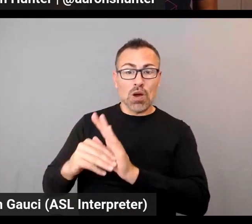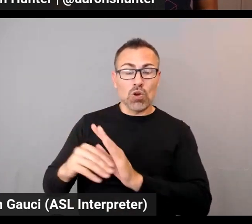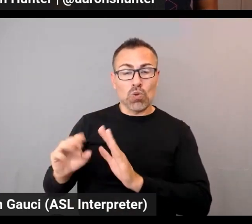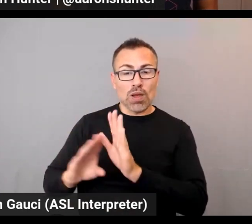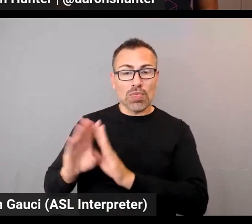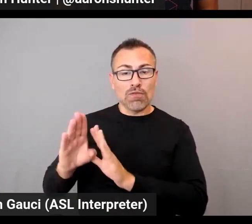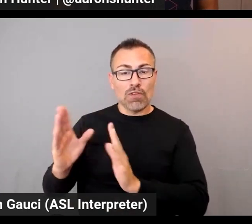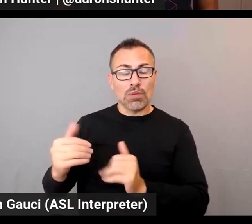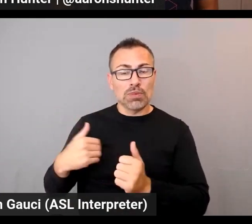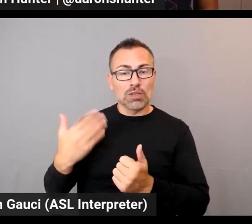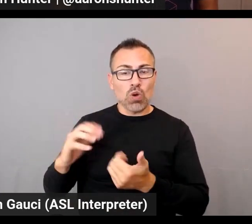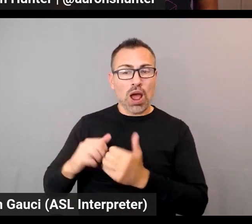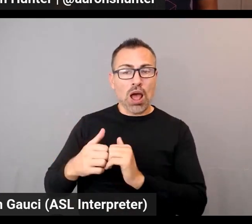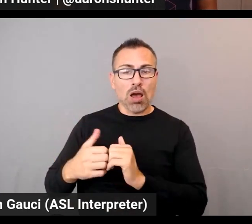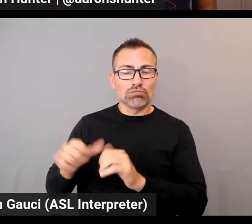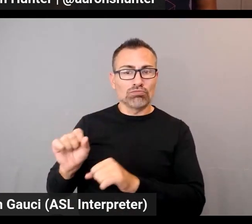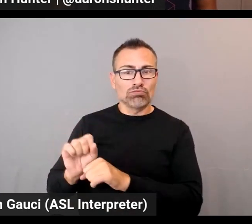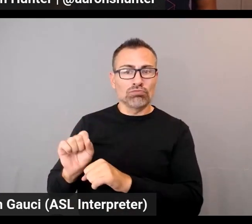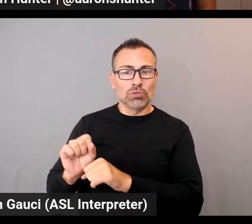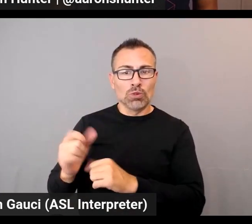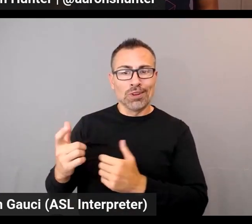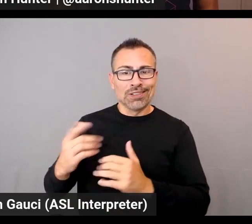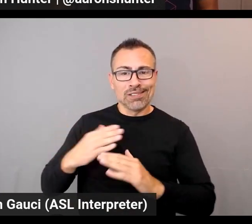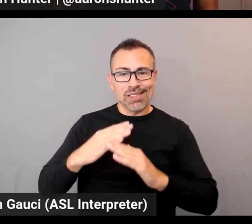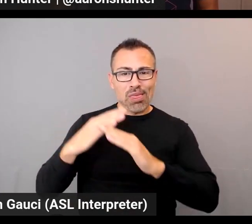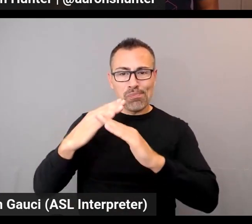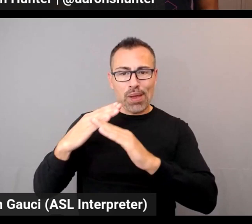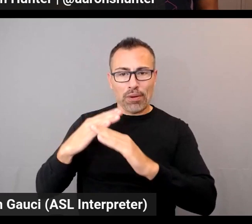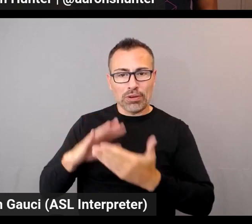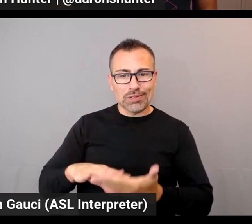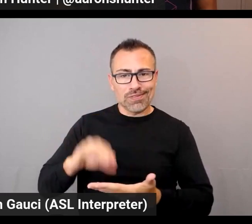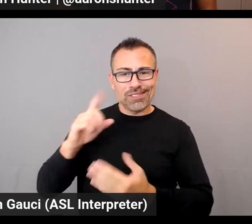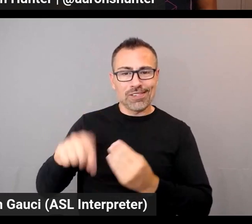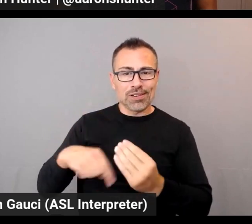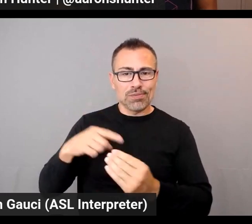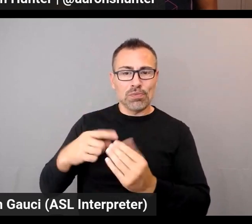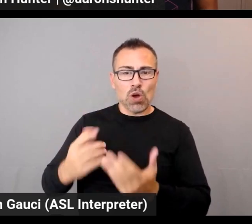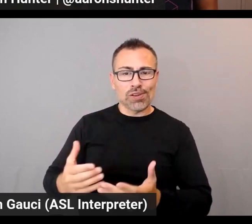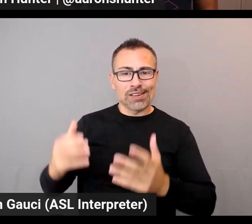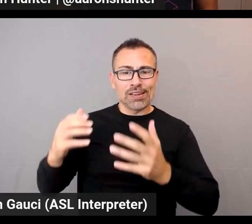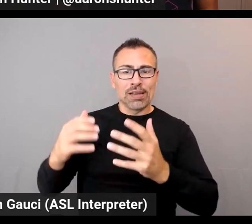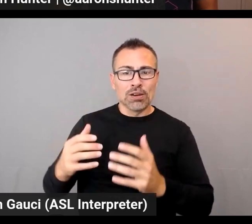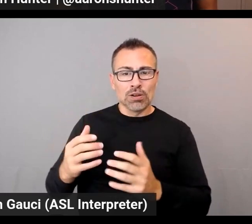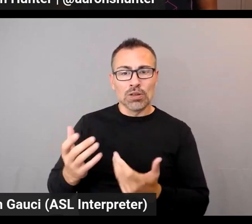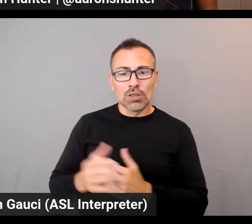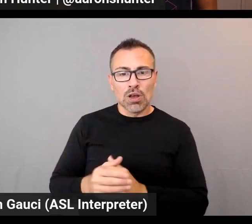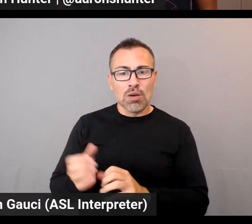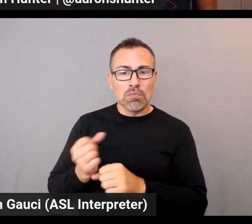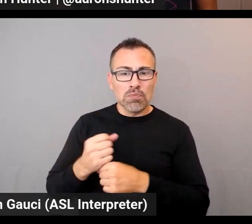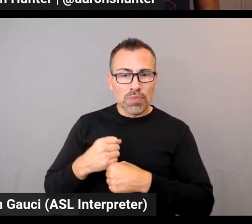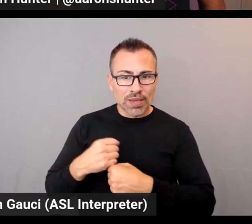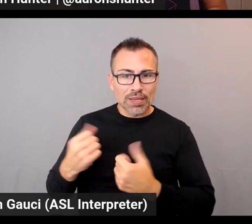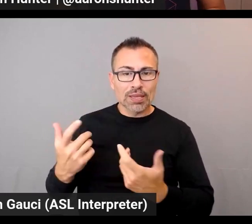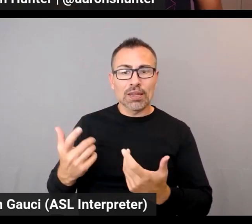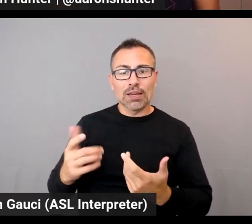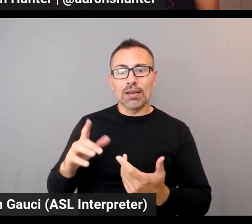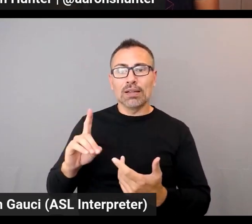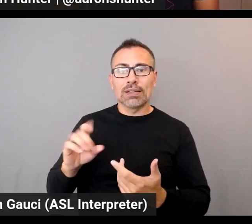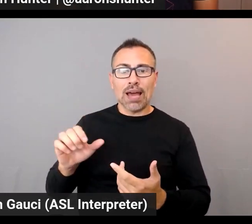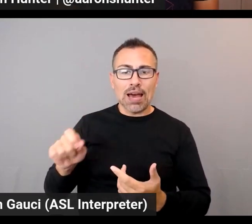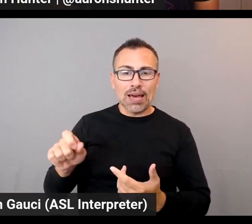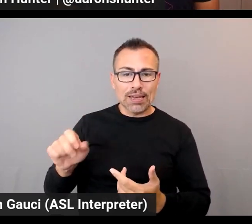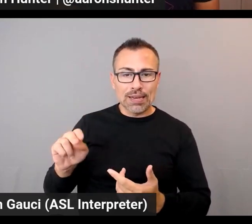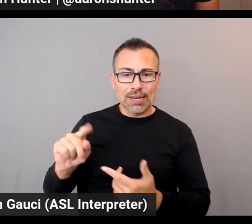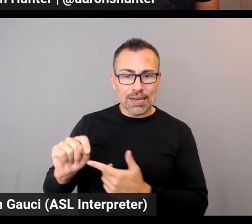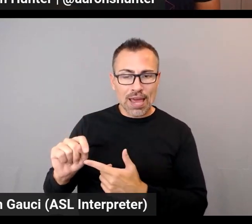that actually works. The barriers of learning about containers, creating a Docker image, containerizing, and all of those